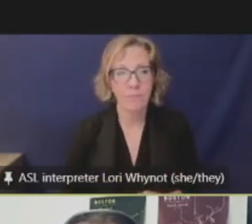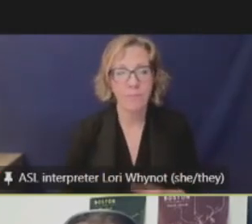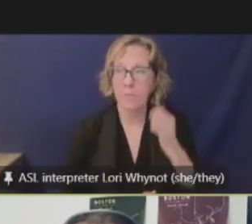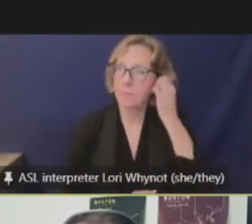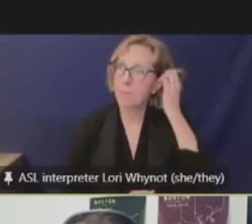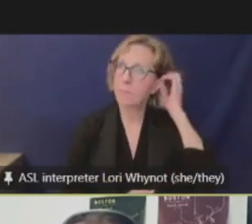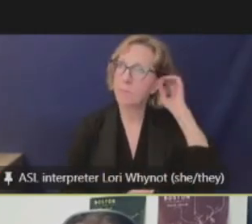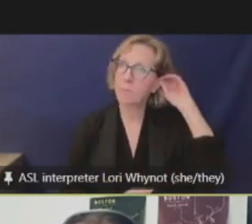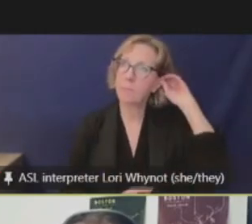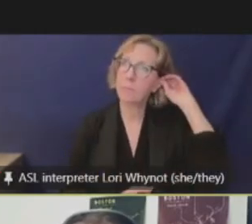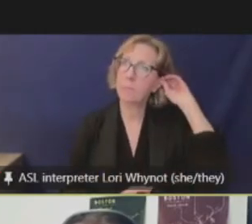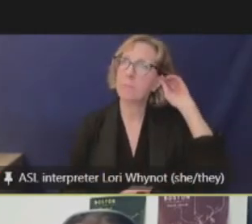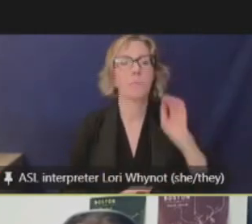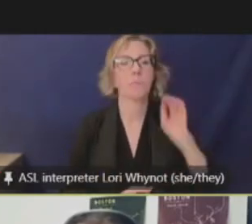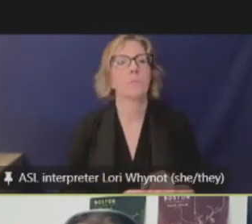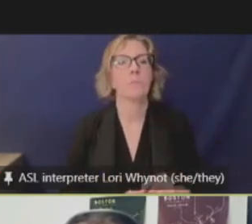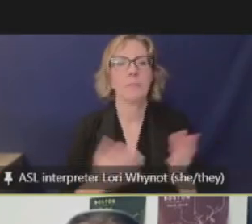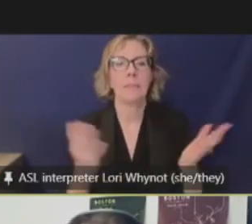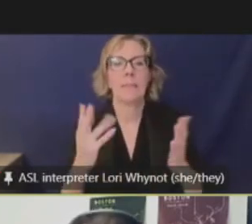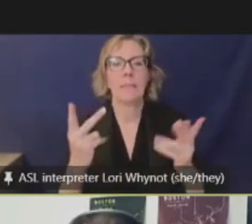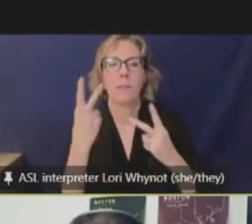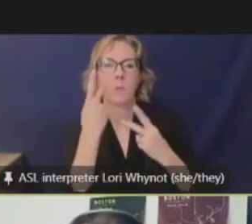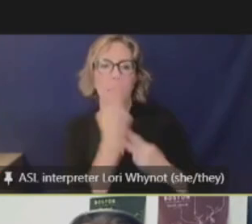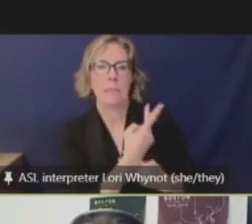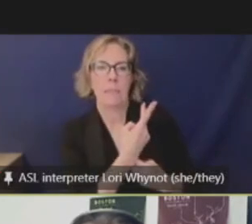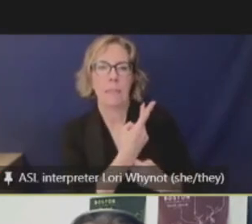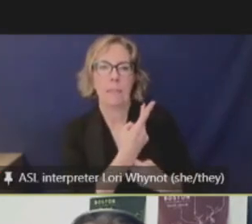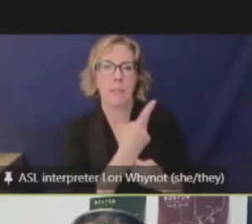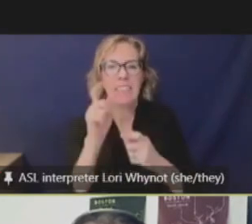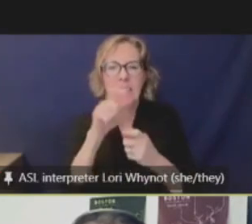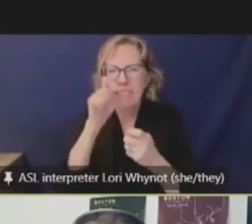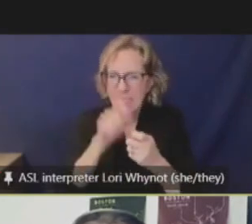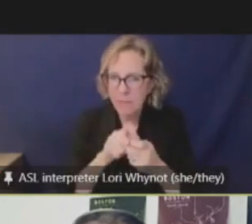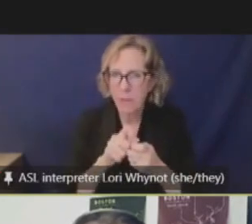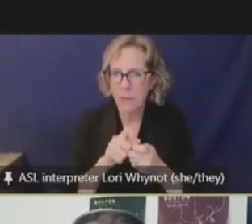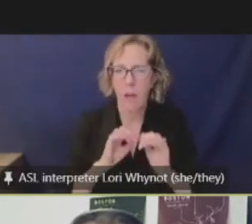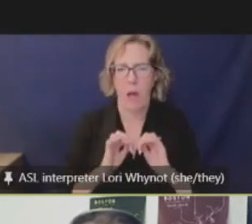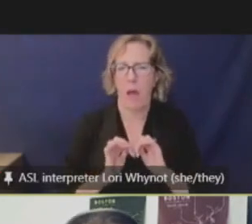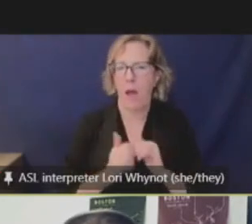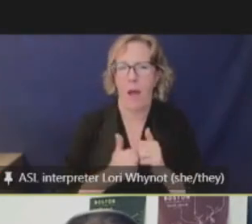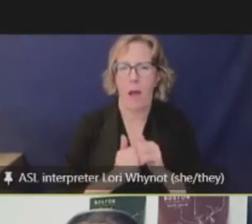So here are some of the specific new engagement methods that we're